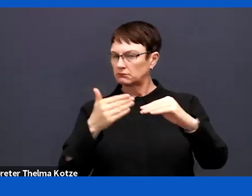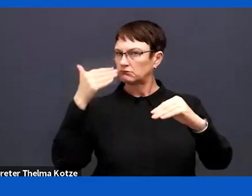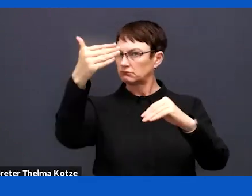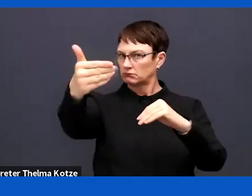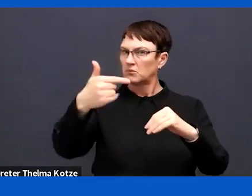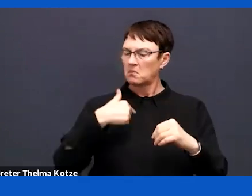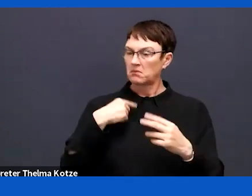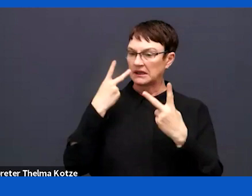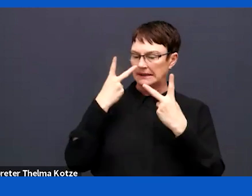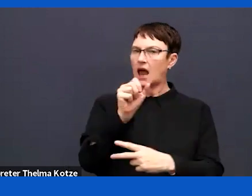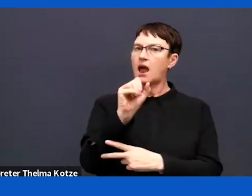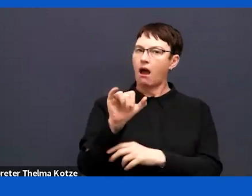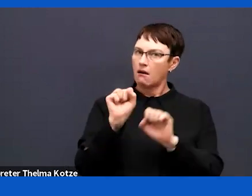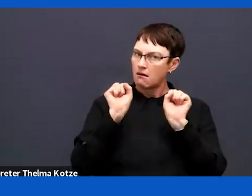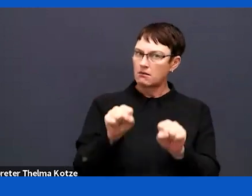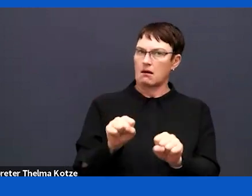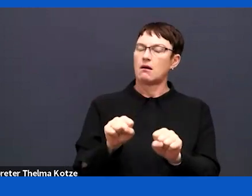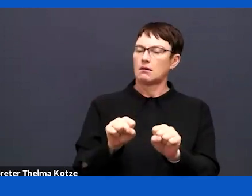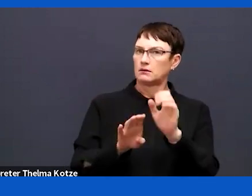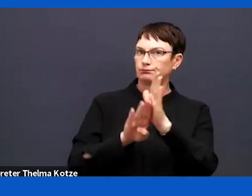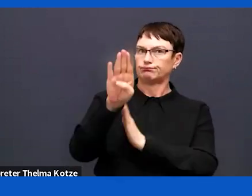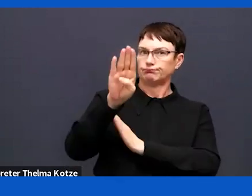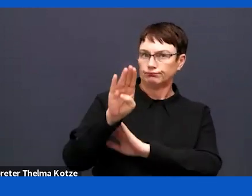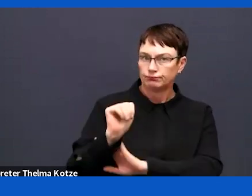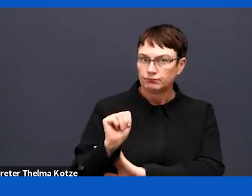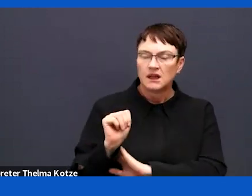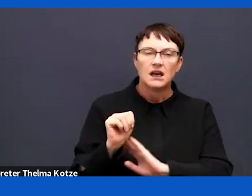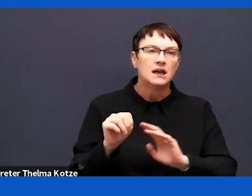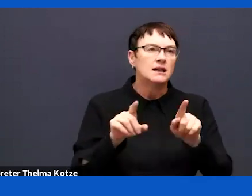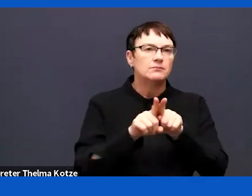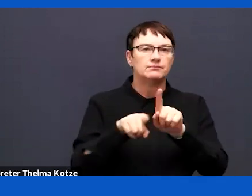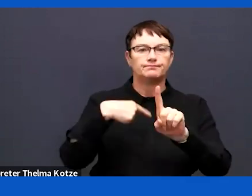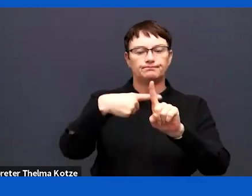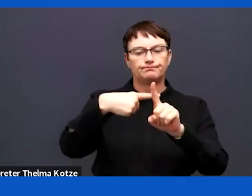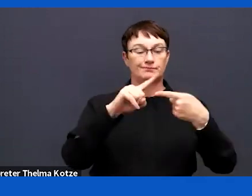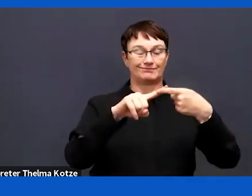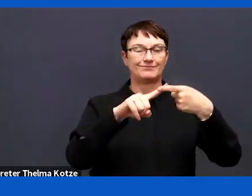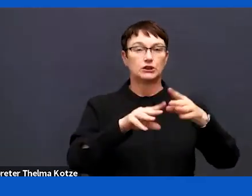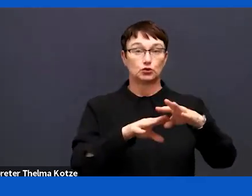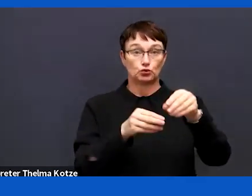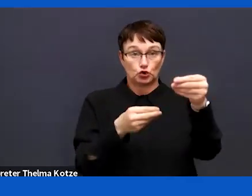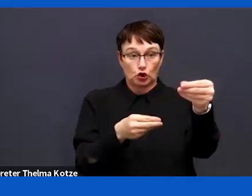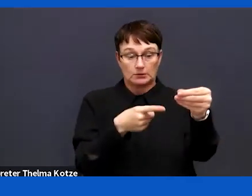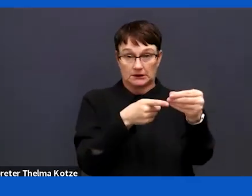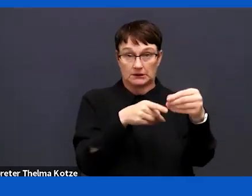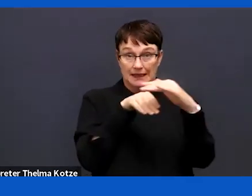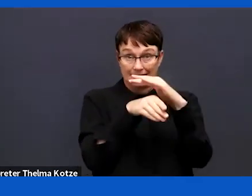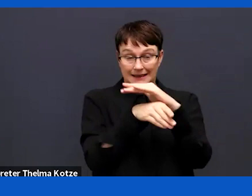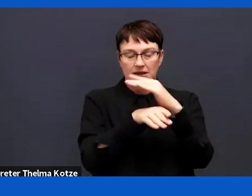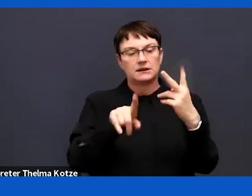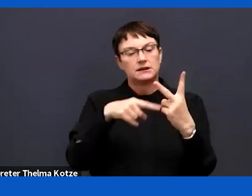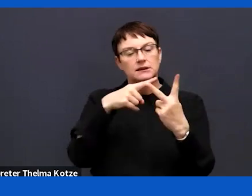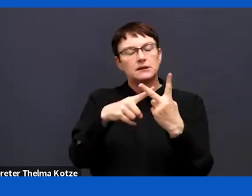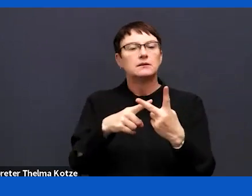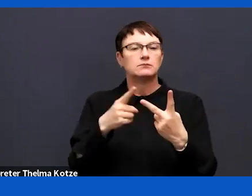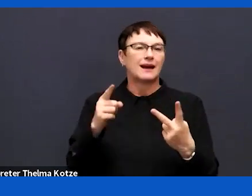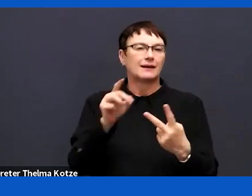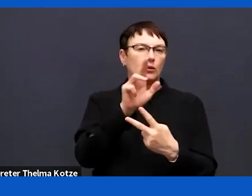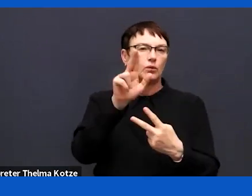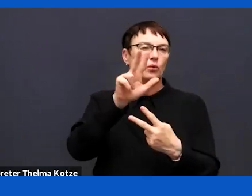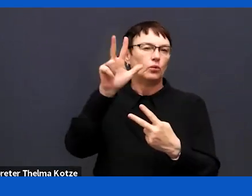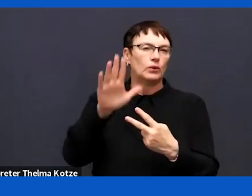document accessibility end of the digital sort of accessibility spectrum, it's proven to be probably the most challenging, I think,